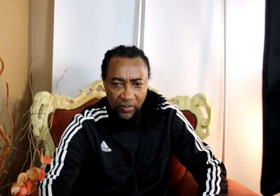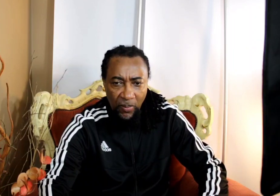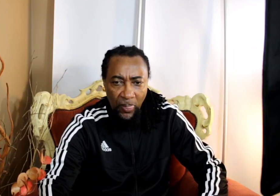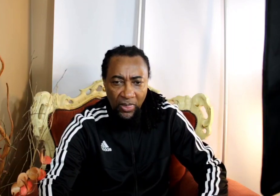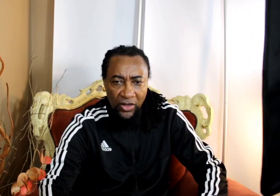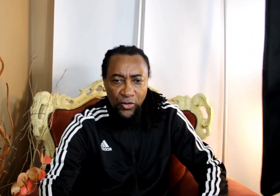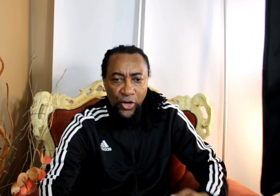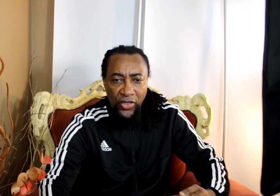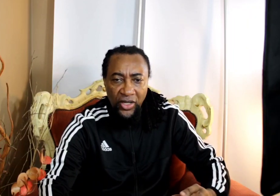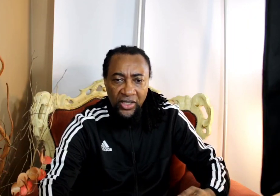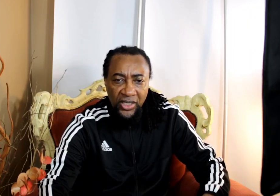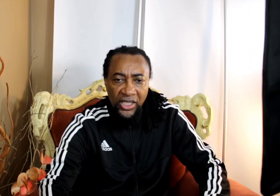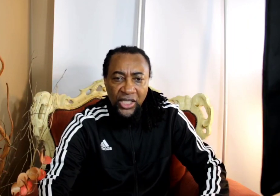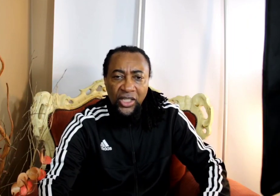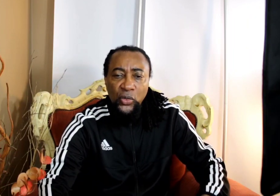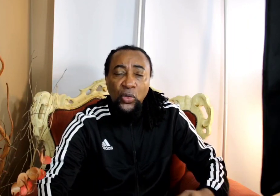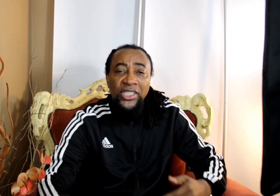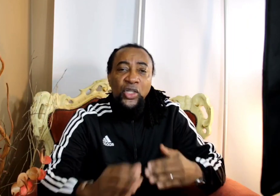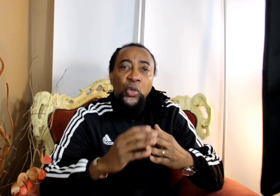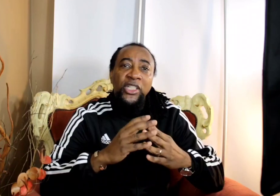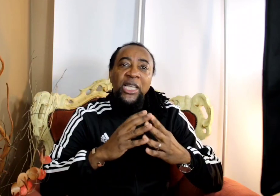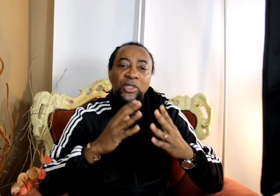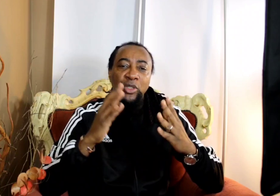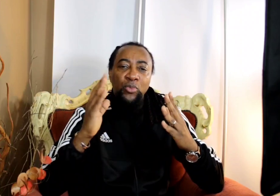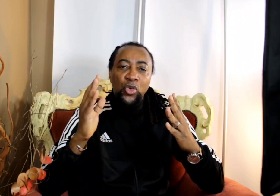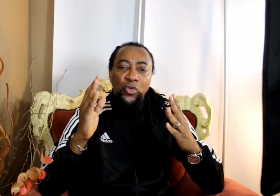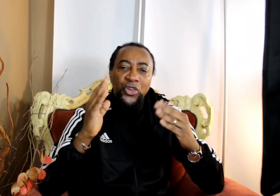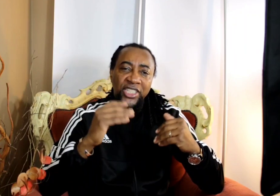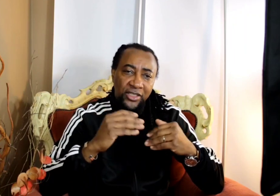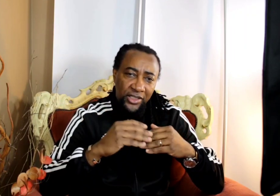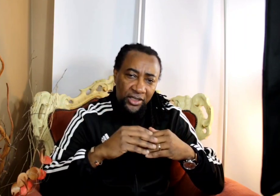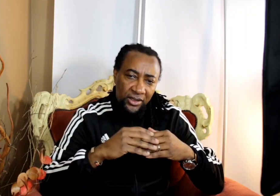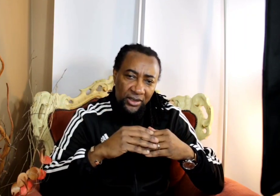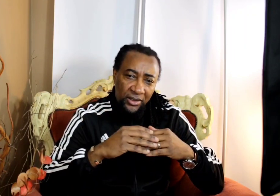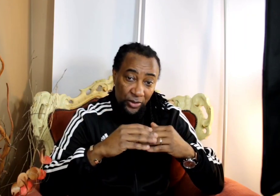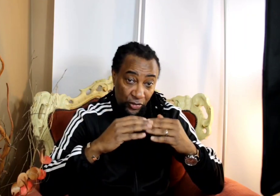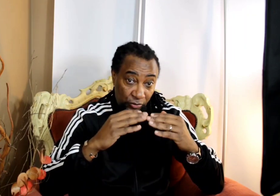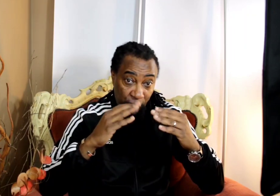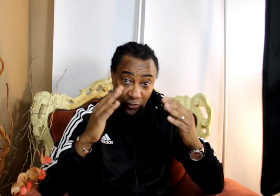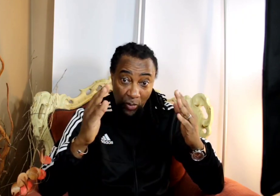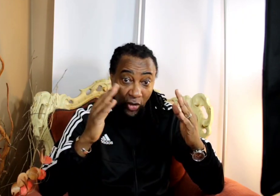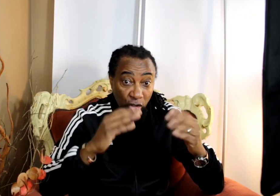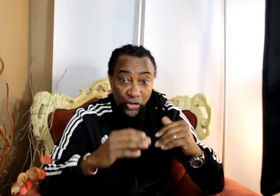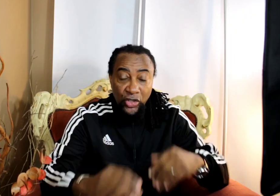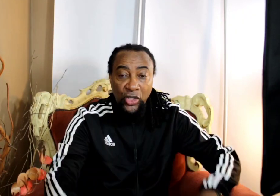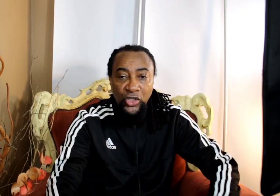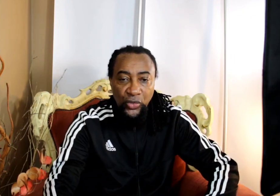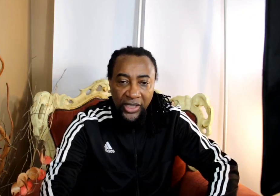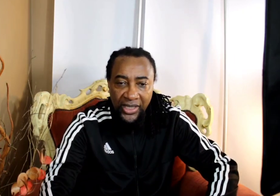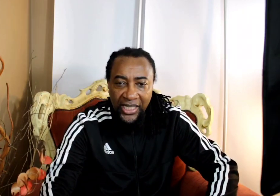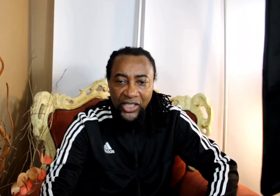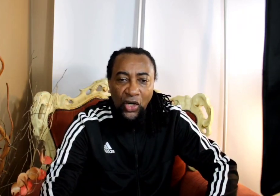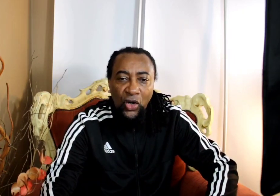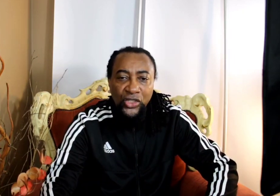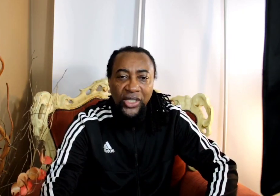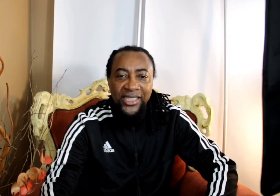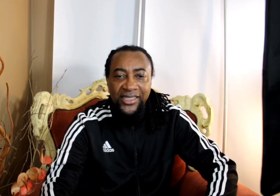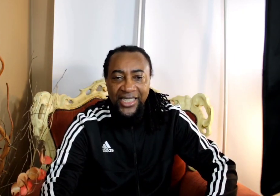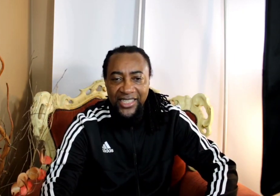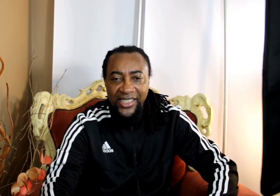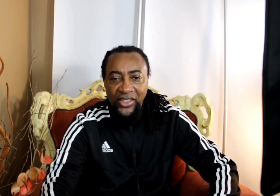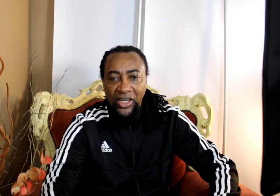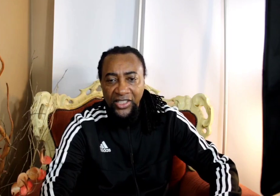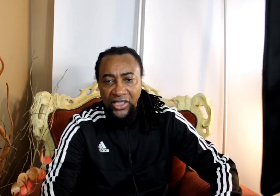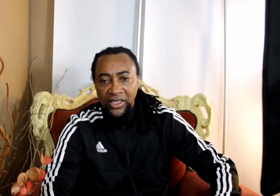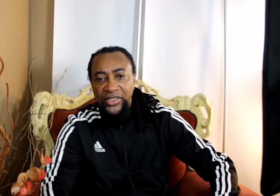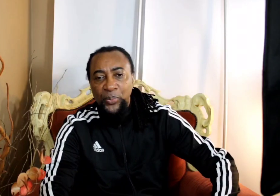Caribbean. Further, not only is the court able to move physically or from country to country, it also